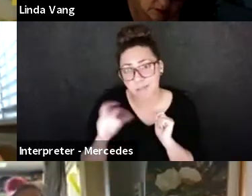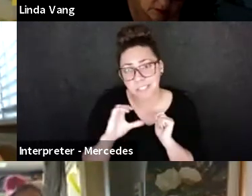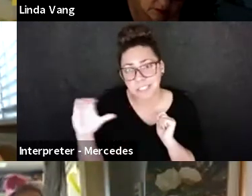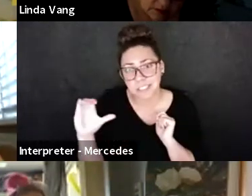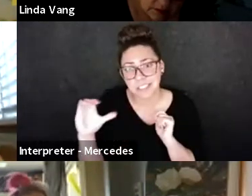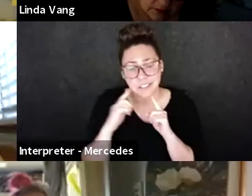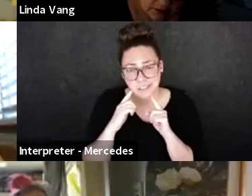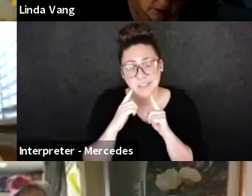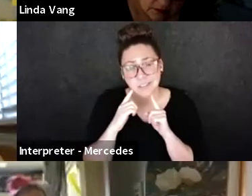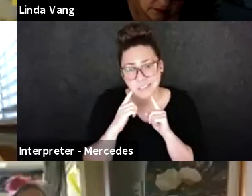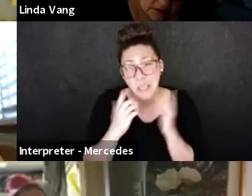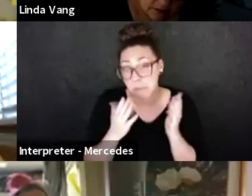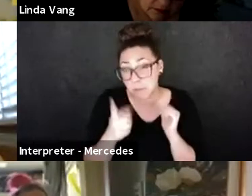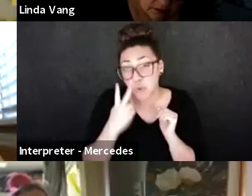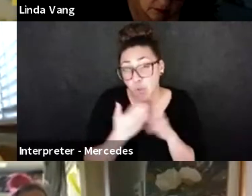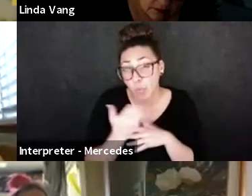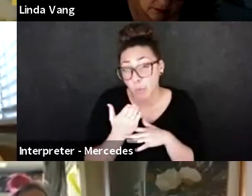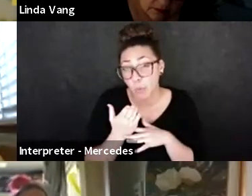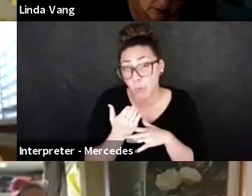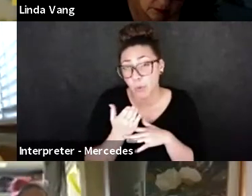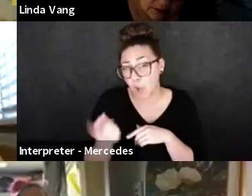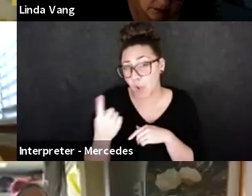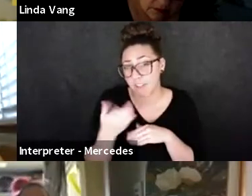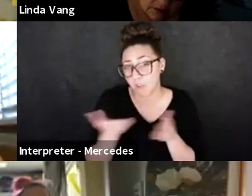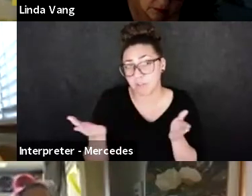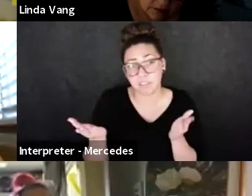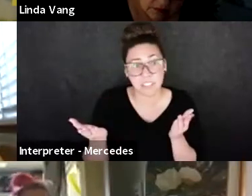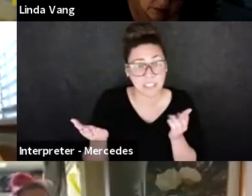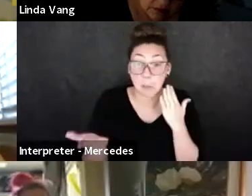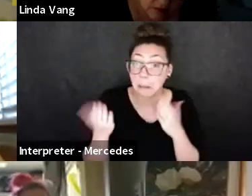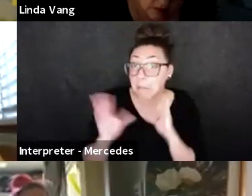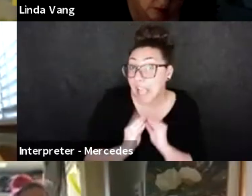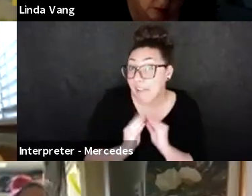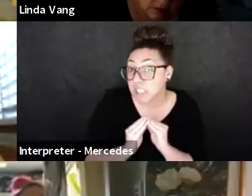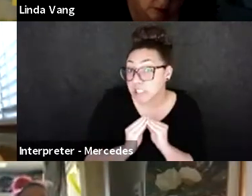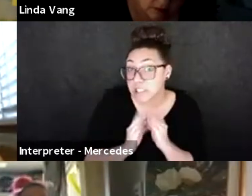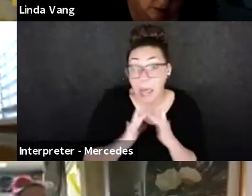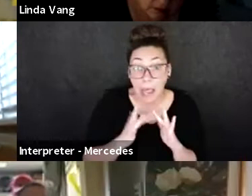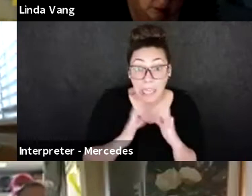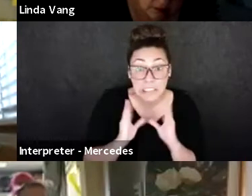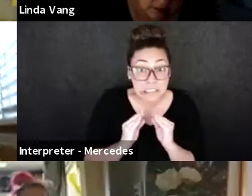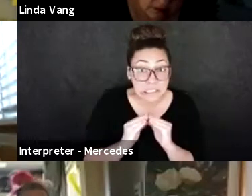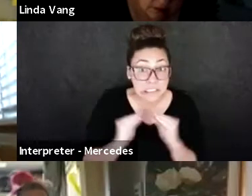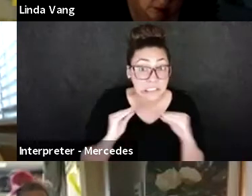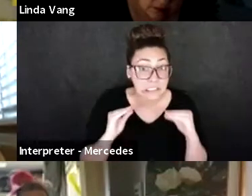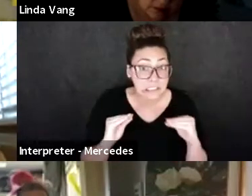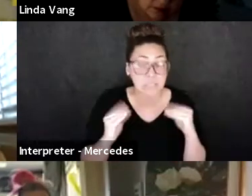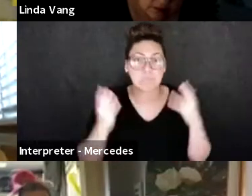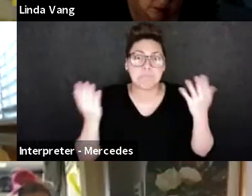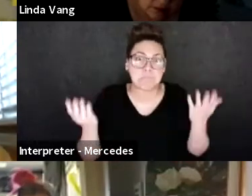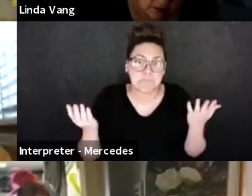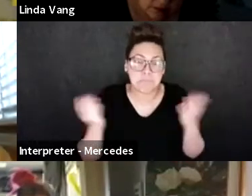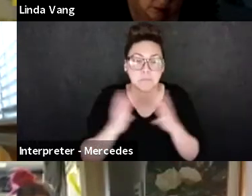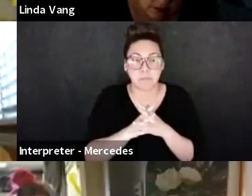you probably did see it through one of them. It could have been at a conference too, like the online teaching conference presented by